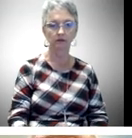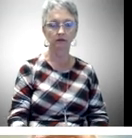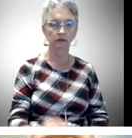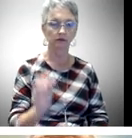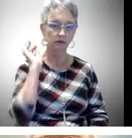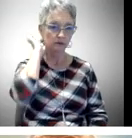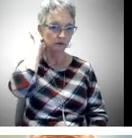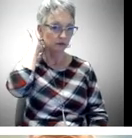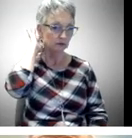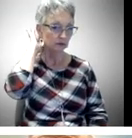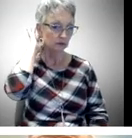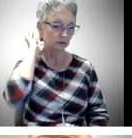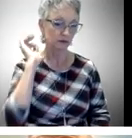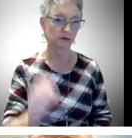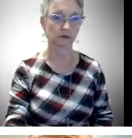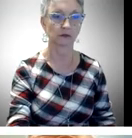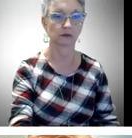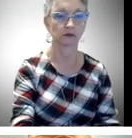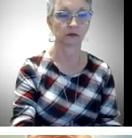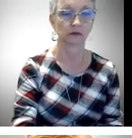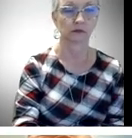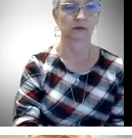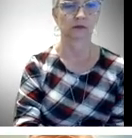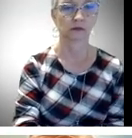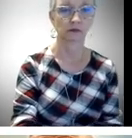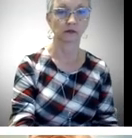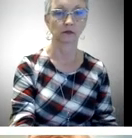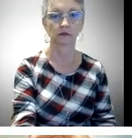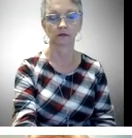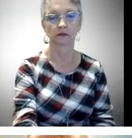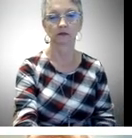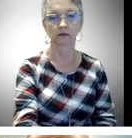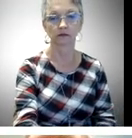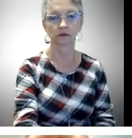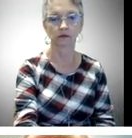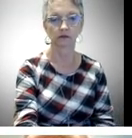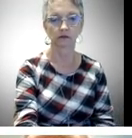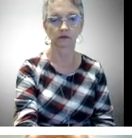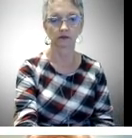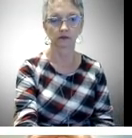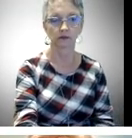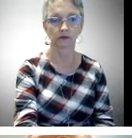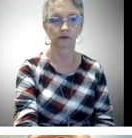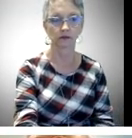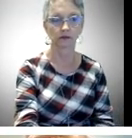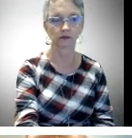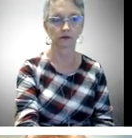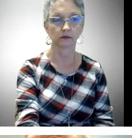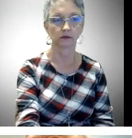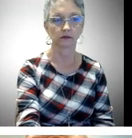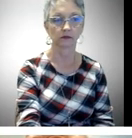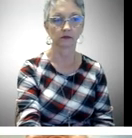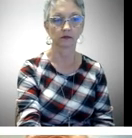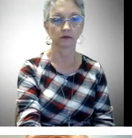And typically what happens with a guardianship is that those rights regarding decision-making are taken from the person